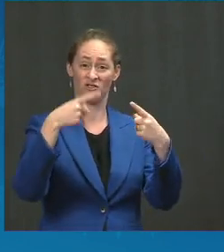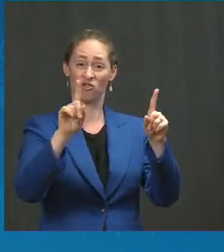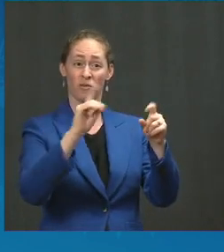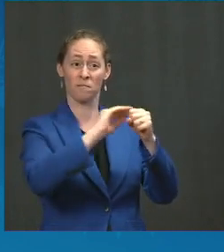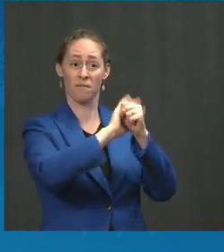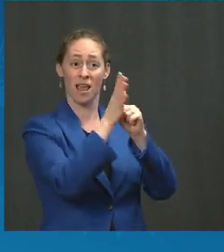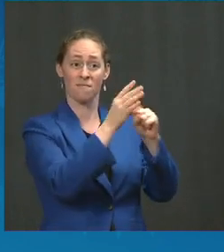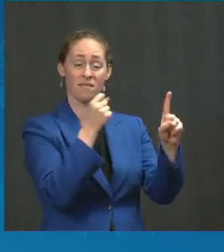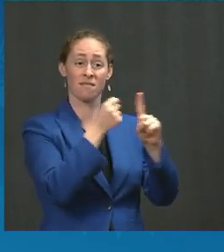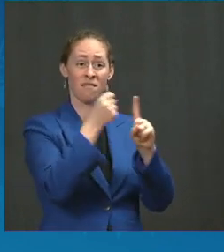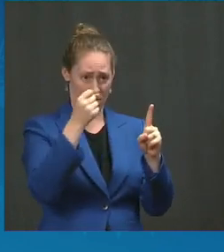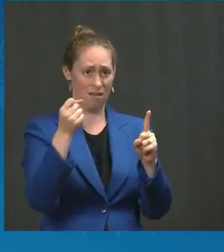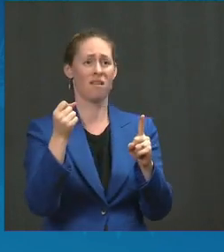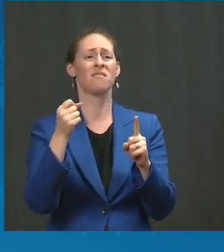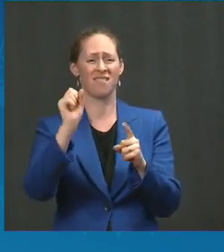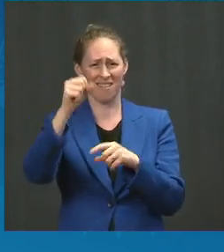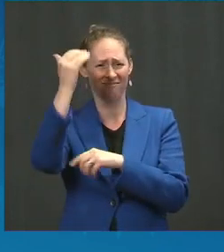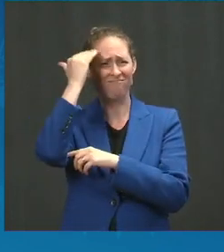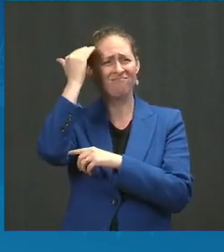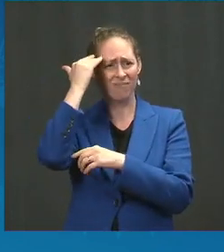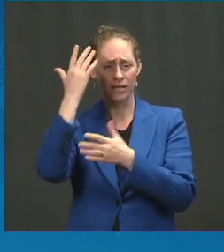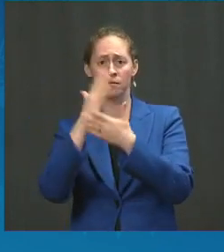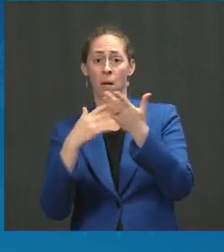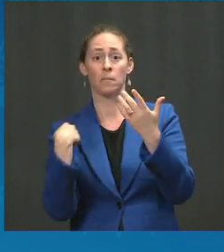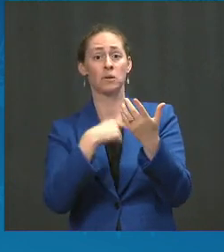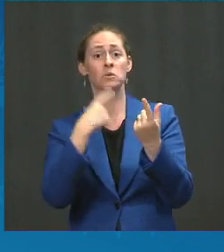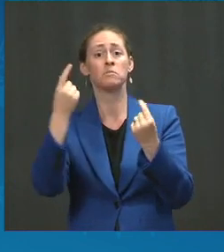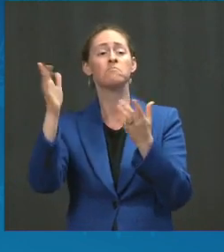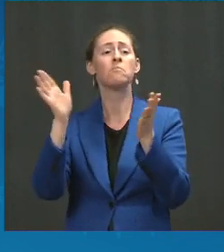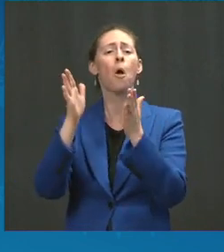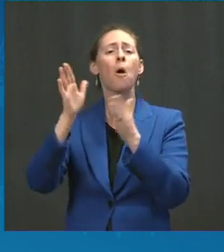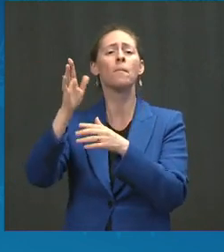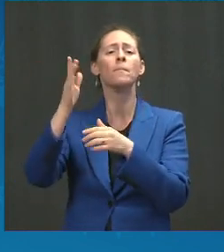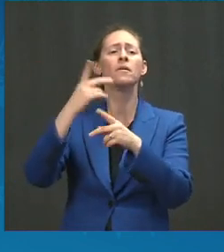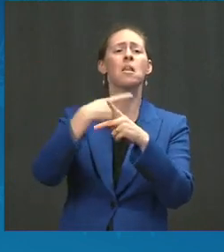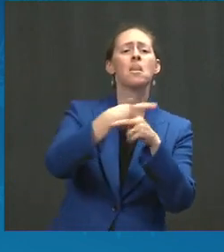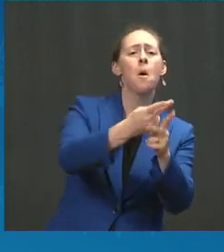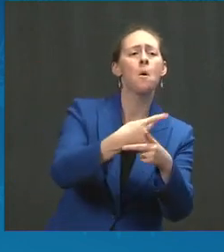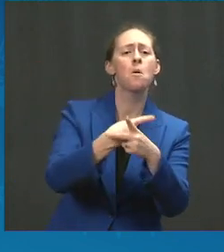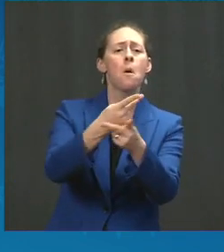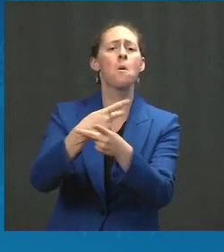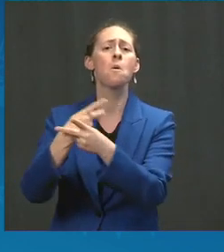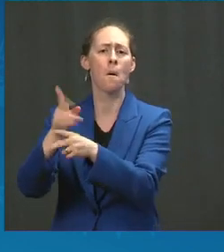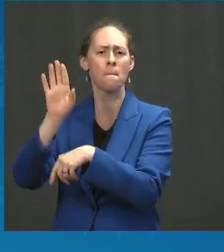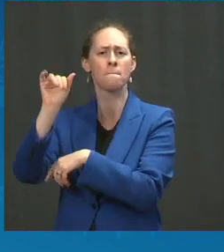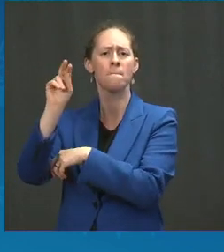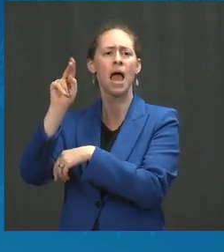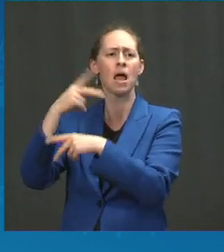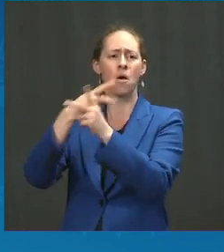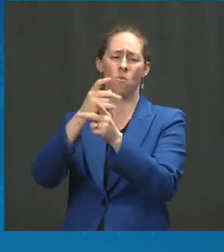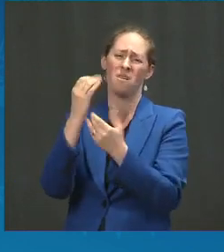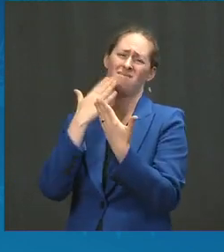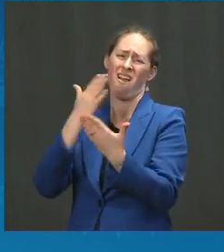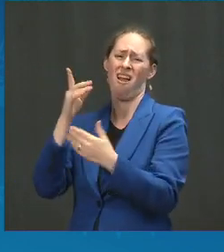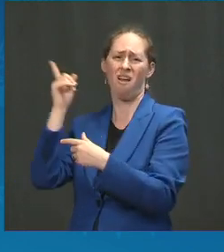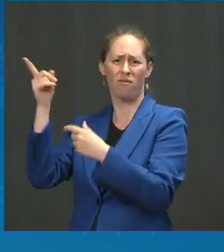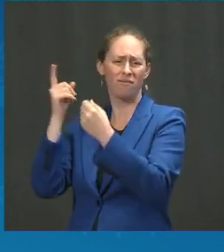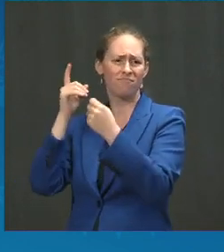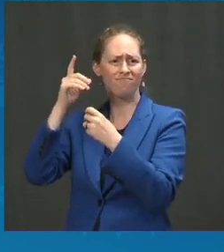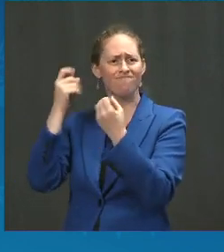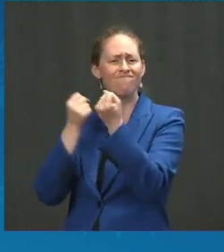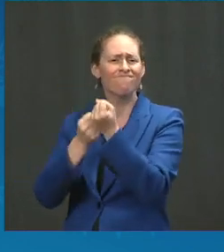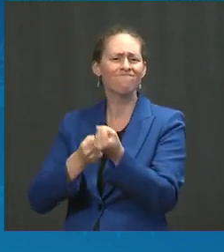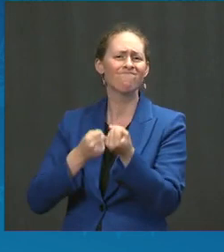forgivable loans to our smallest businesses, thanks to her advocacy. Small businesses are close to her heart, and I am